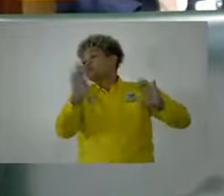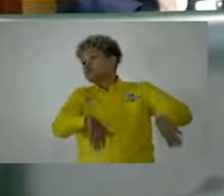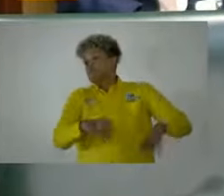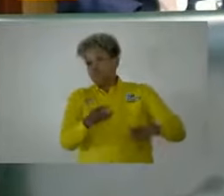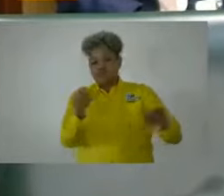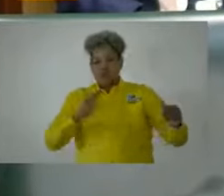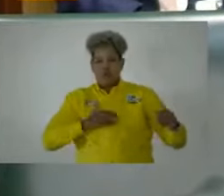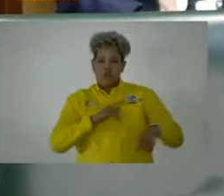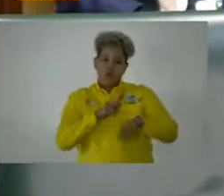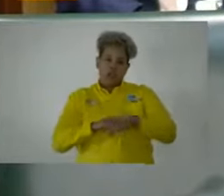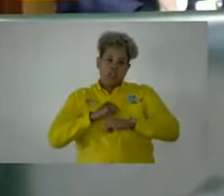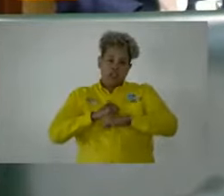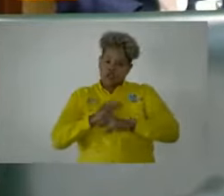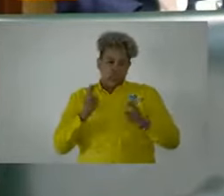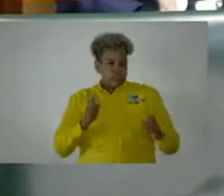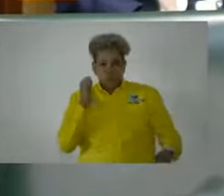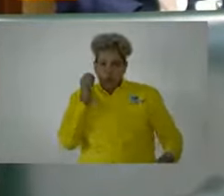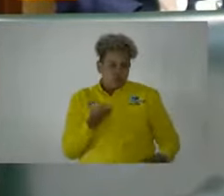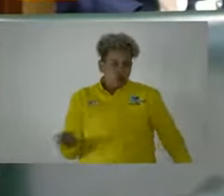national security problem.